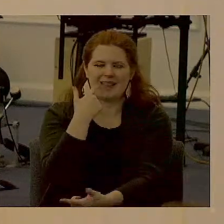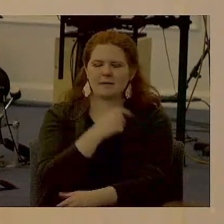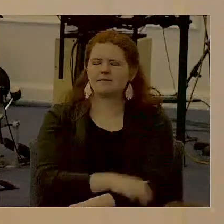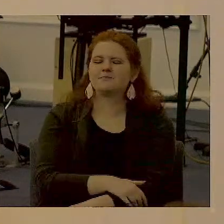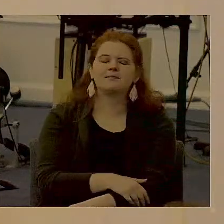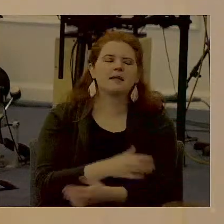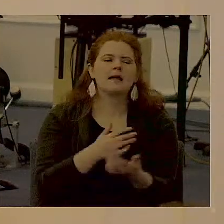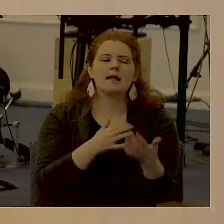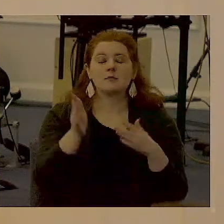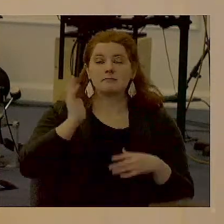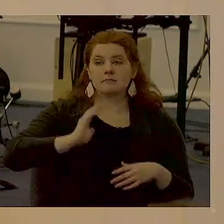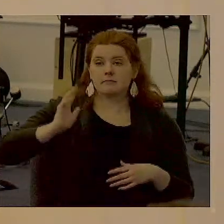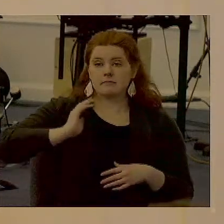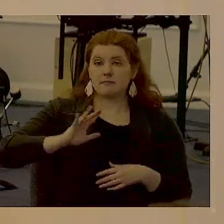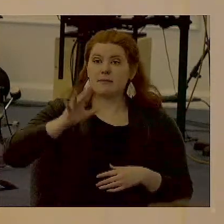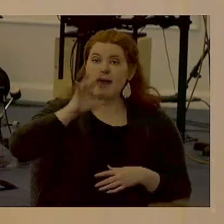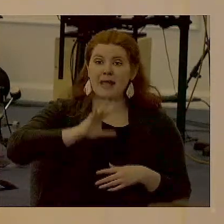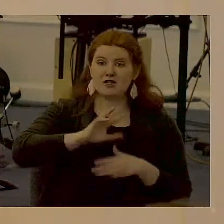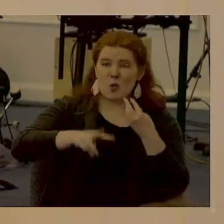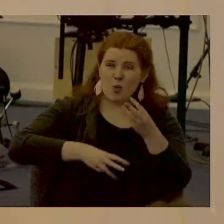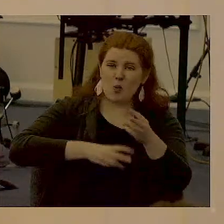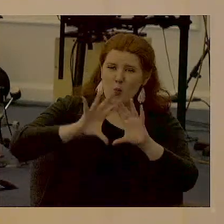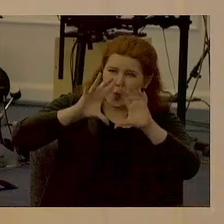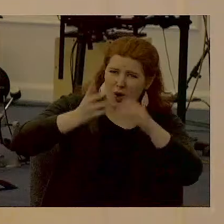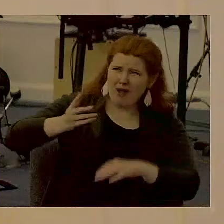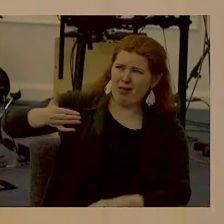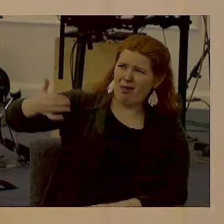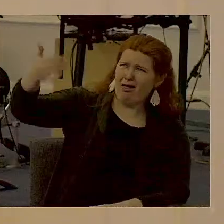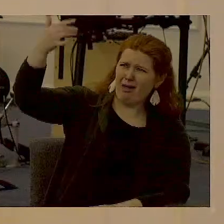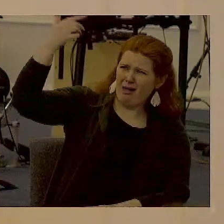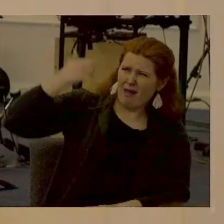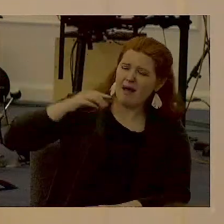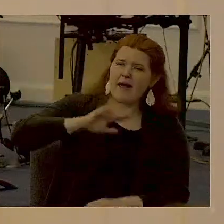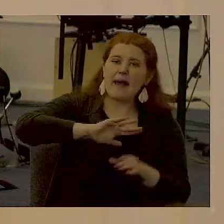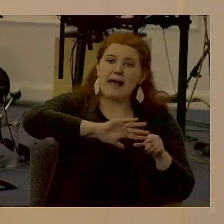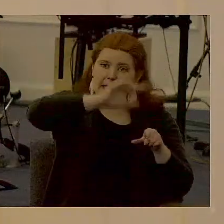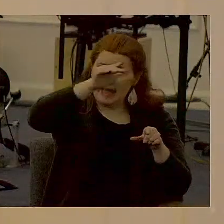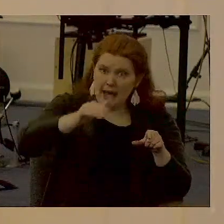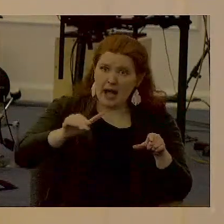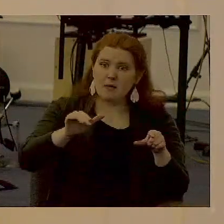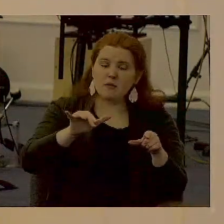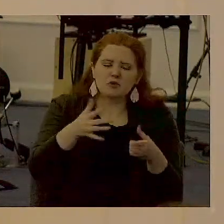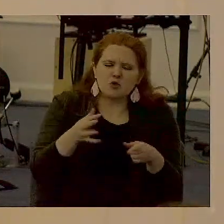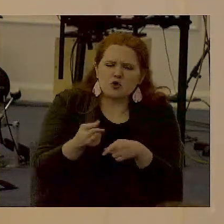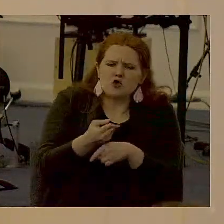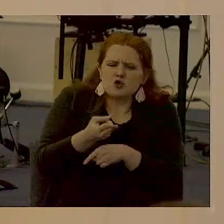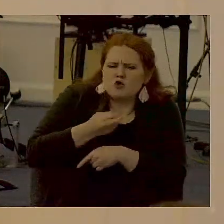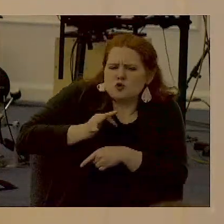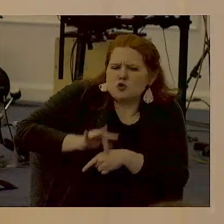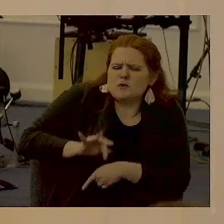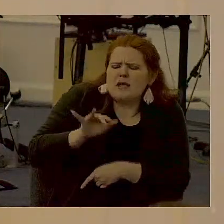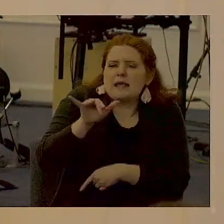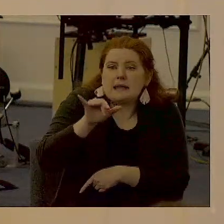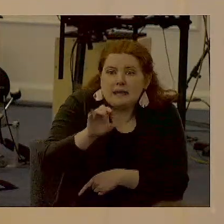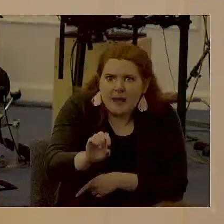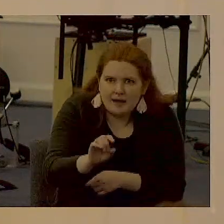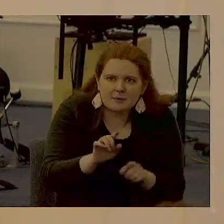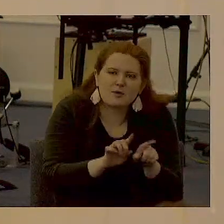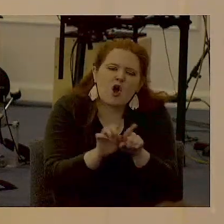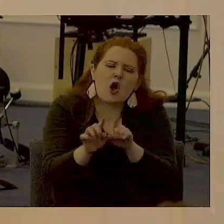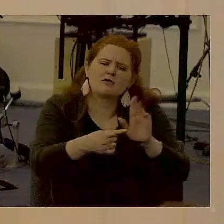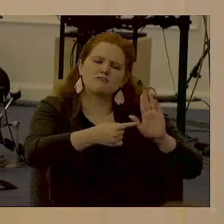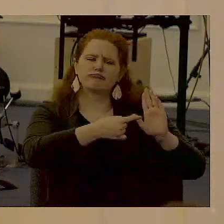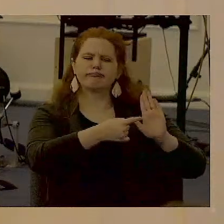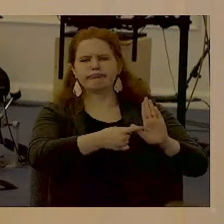And so these camels in the ancient world, they would have been useful, yes, but they also would have been a